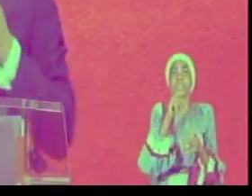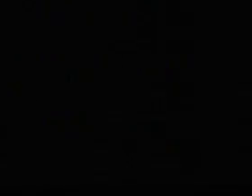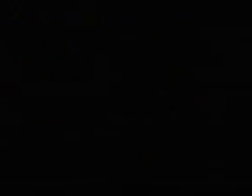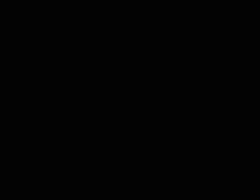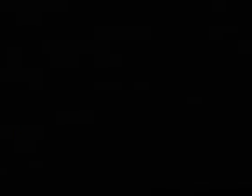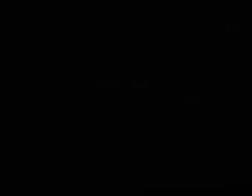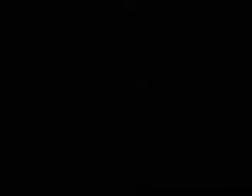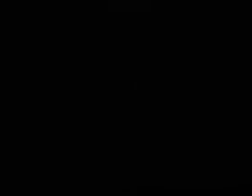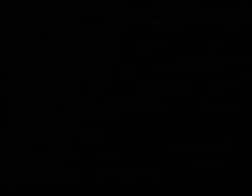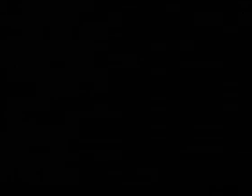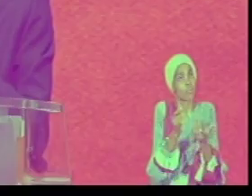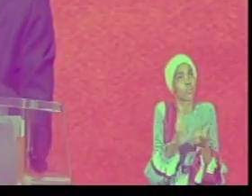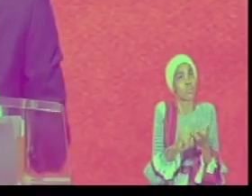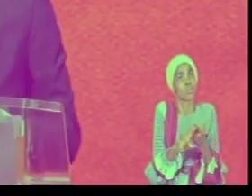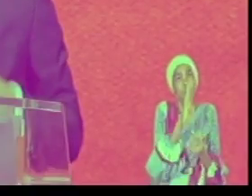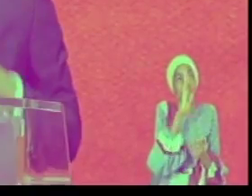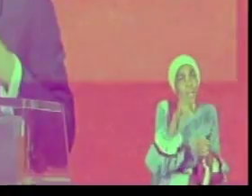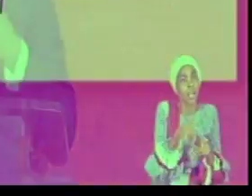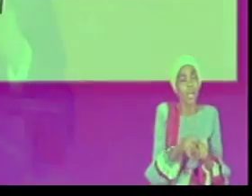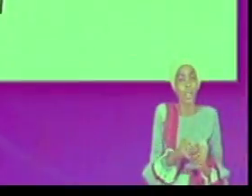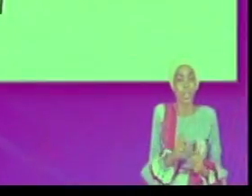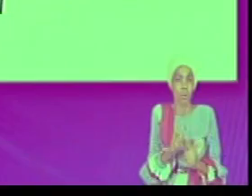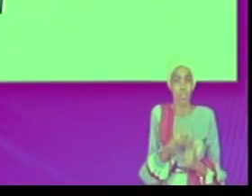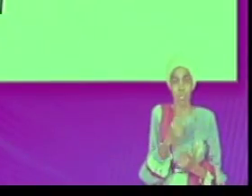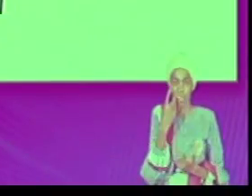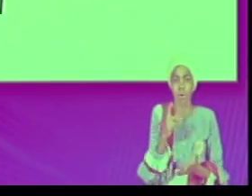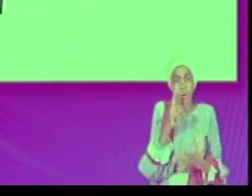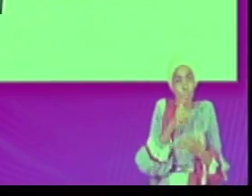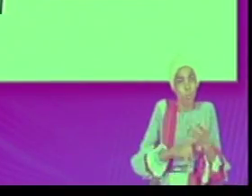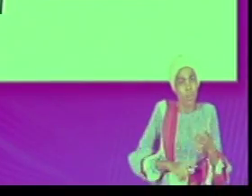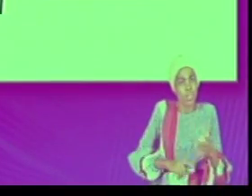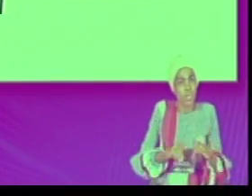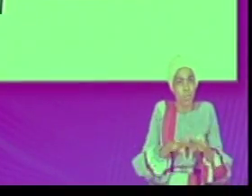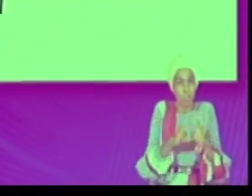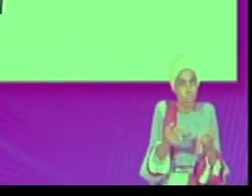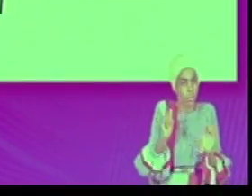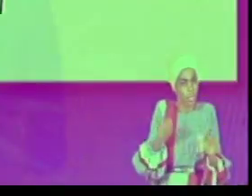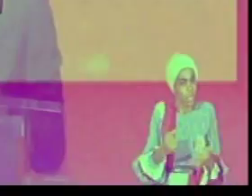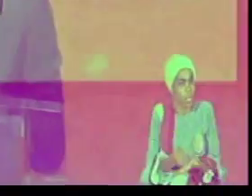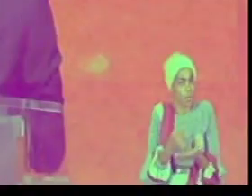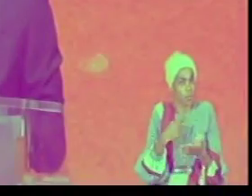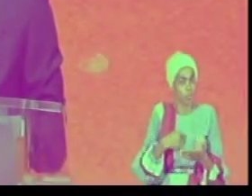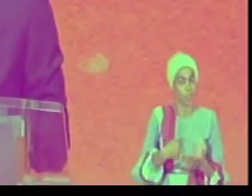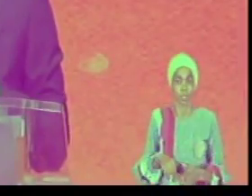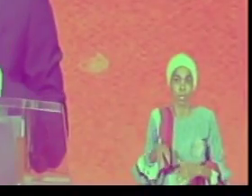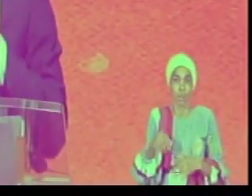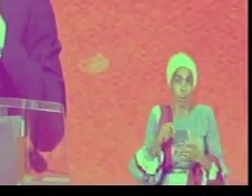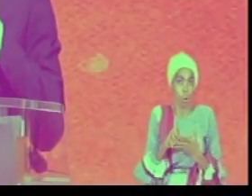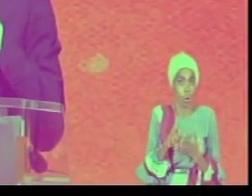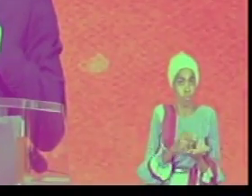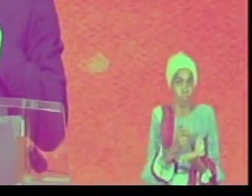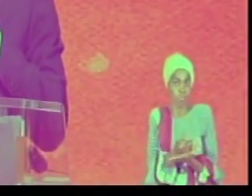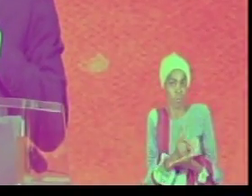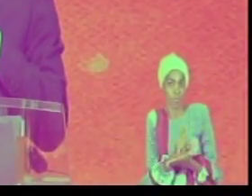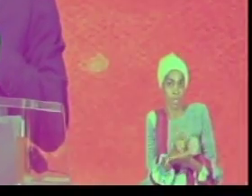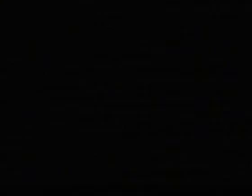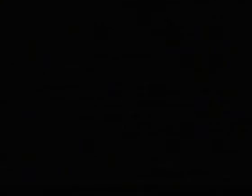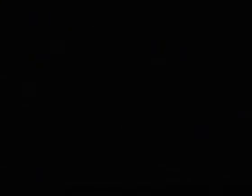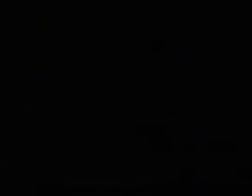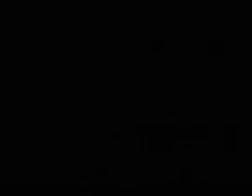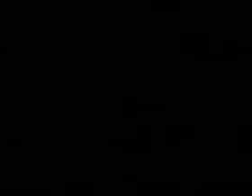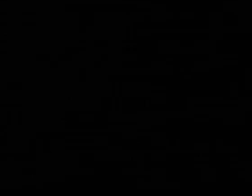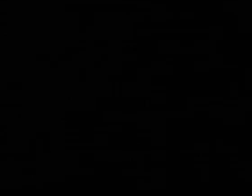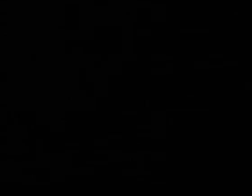What videos that can help you? Go to other people's portfolio. Now we have a lot of materials online. So that can help you to know what